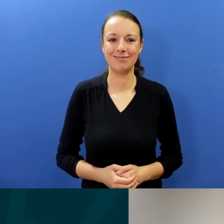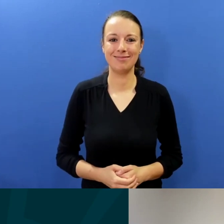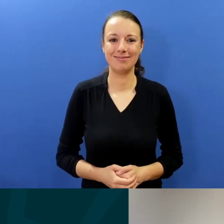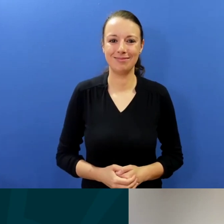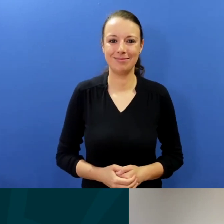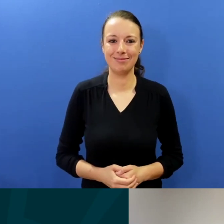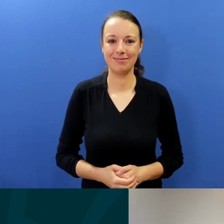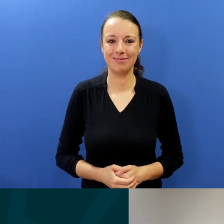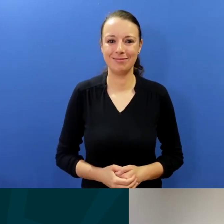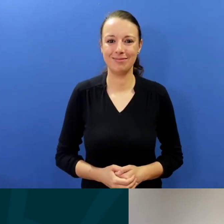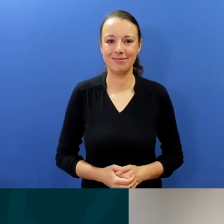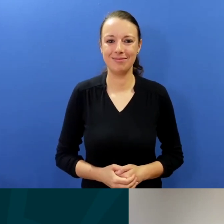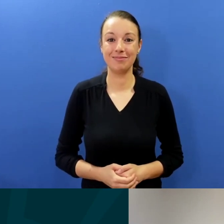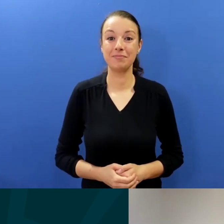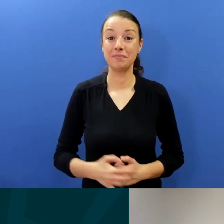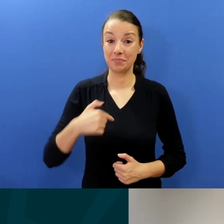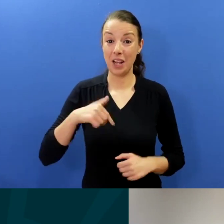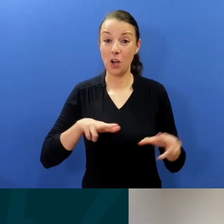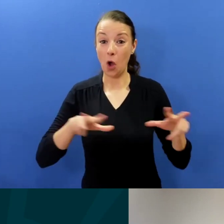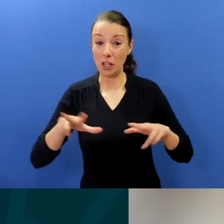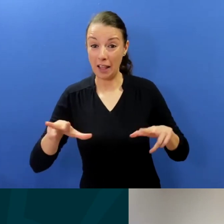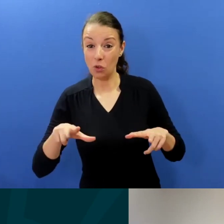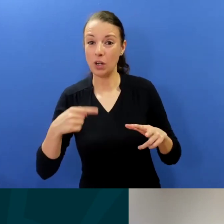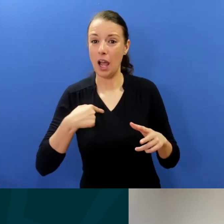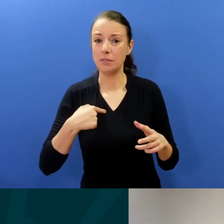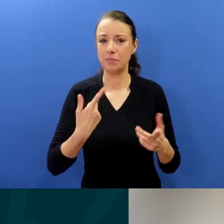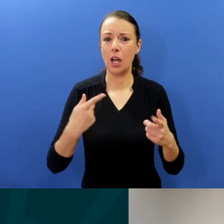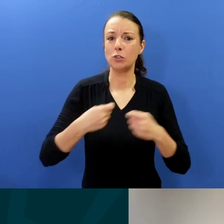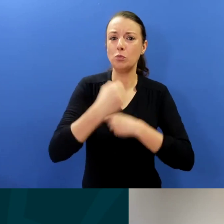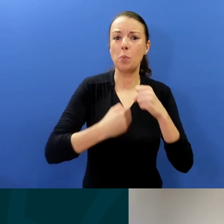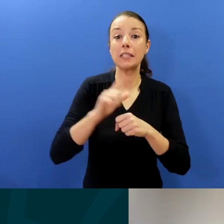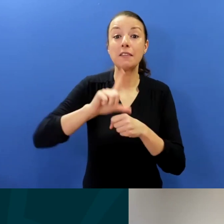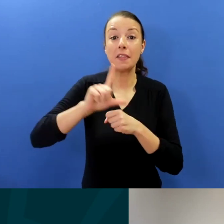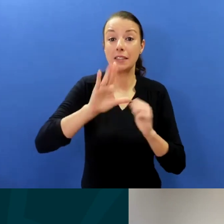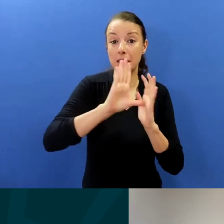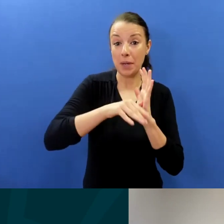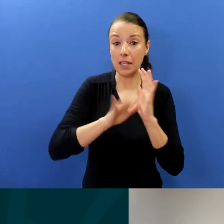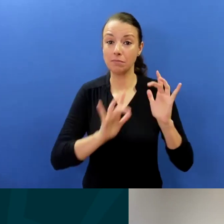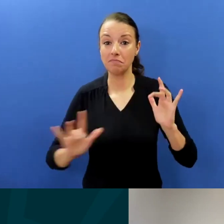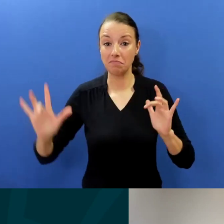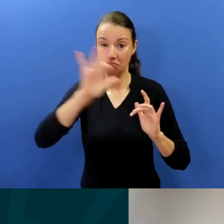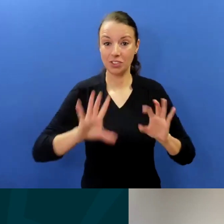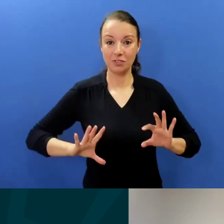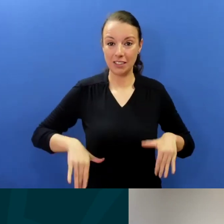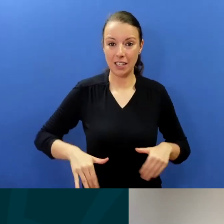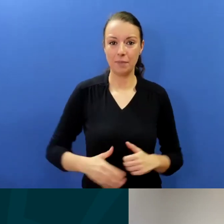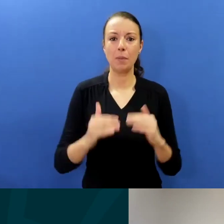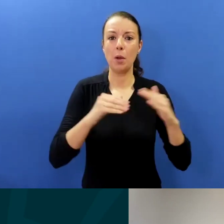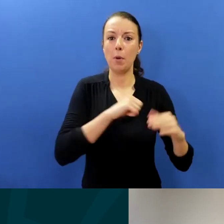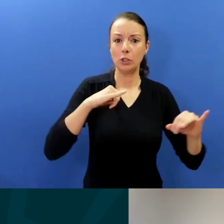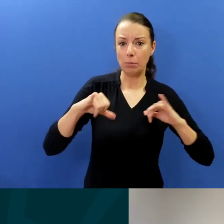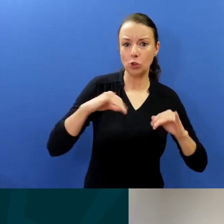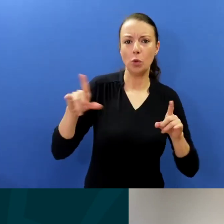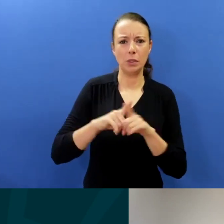assemblies in Switzerland at municipal, cantonal, and national level, and in Bosnia-Herzegovina